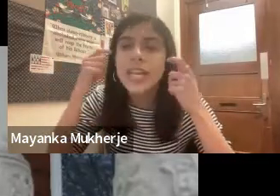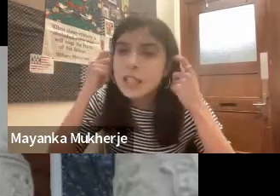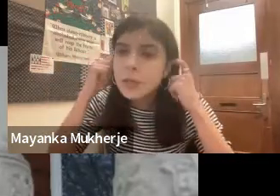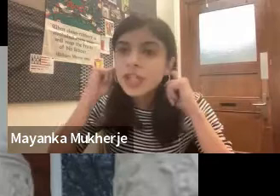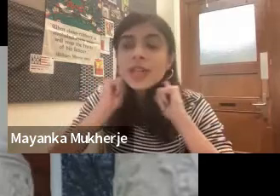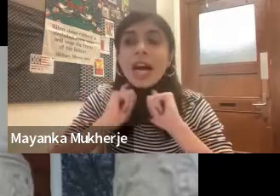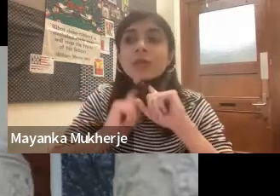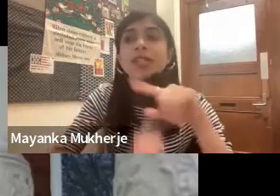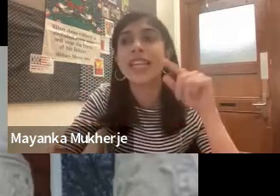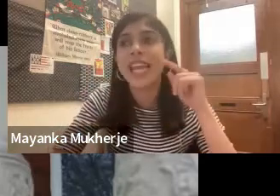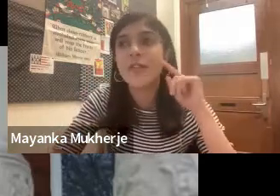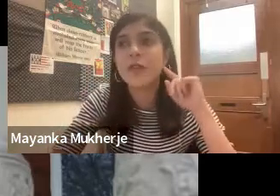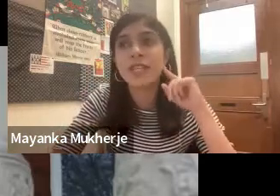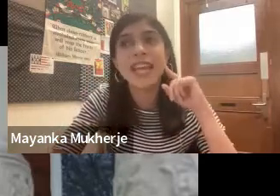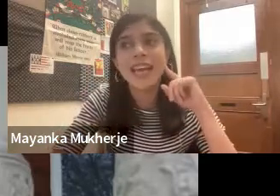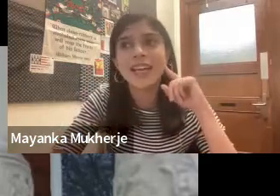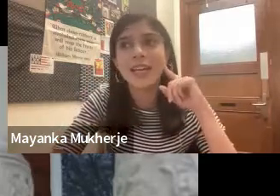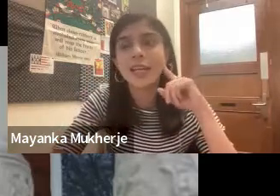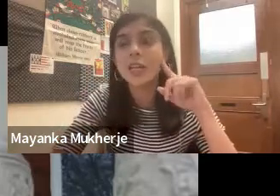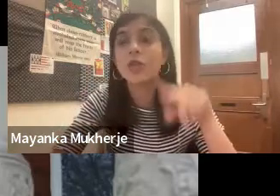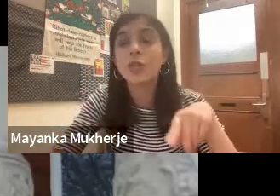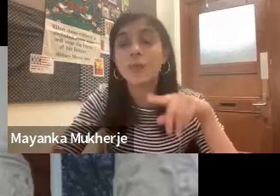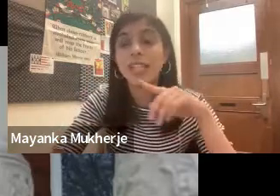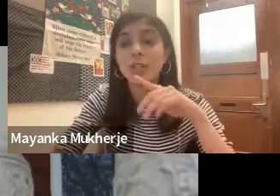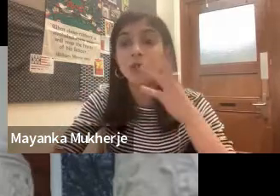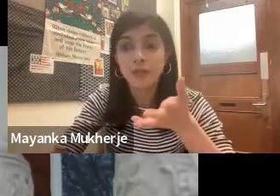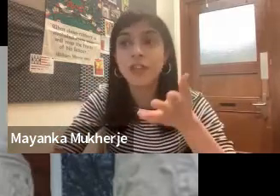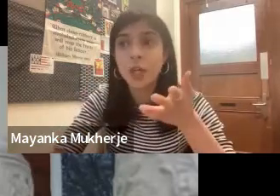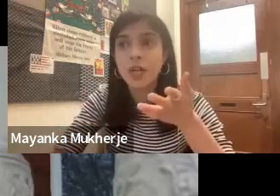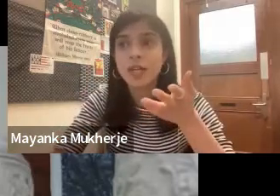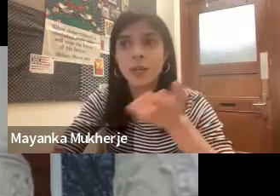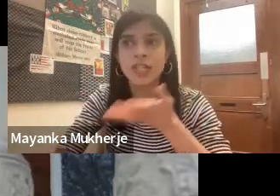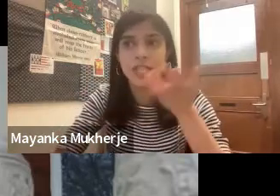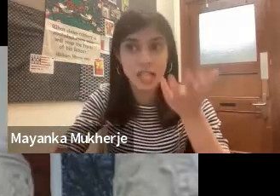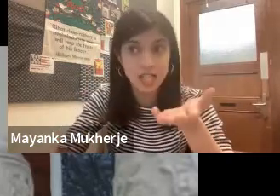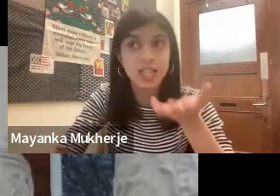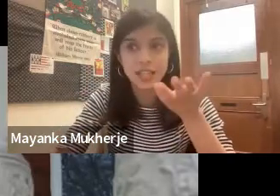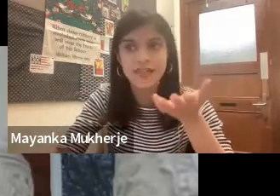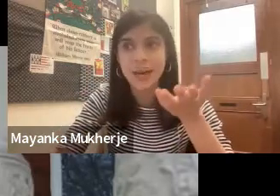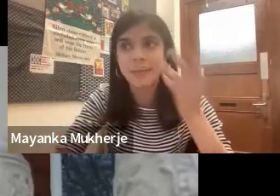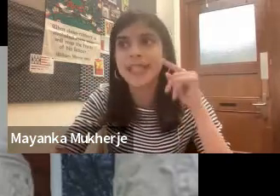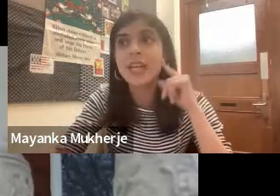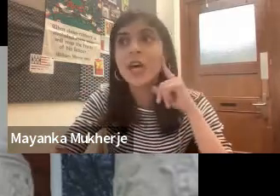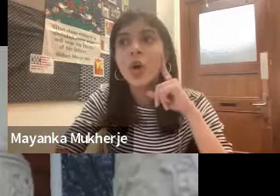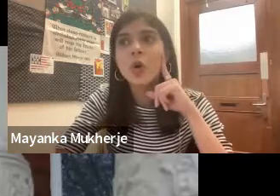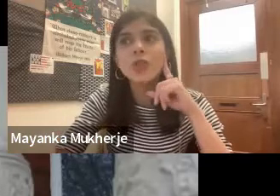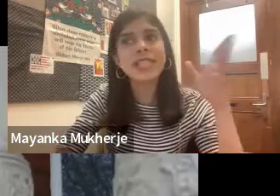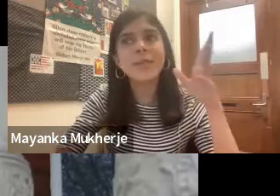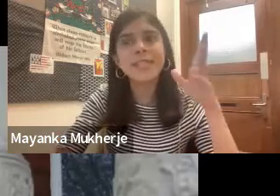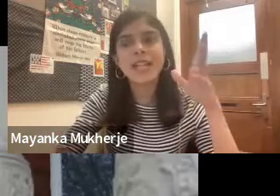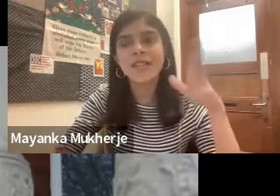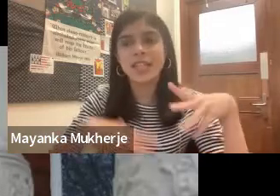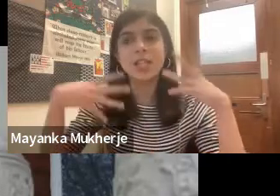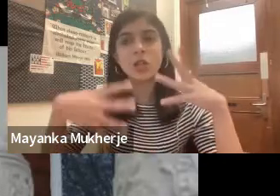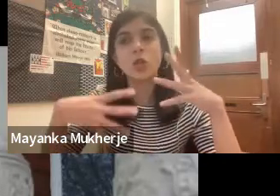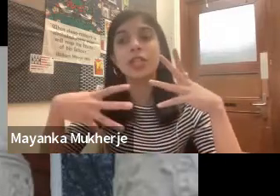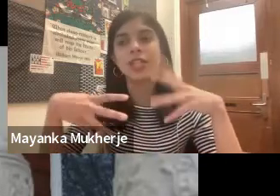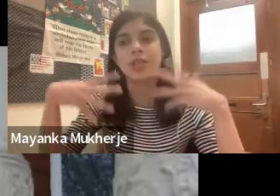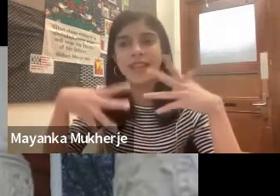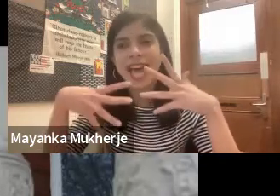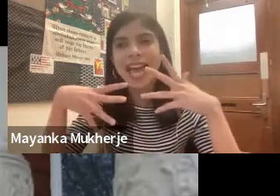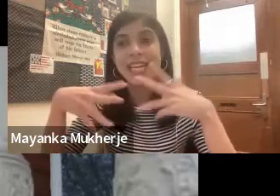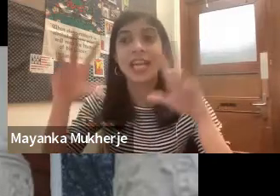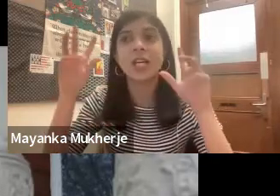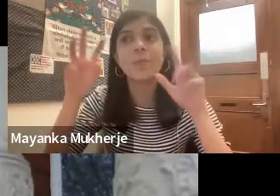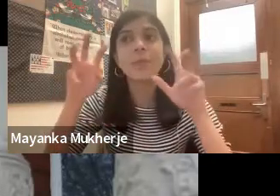in the ways in which the houses are cared for in the area, through the presence of the freeholder, which is the Cadogan family, who see themselves as the